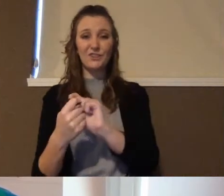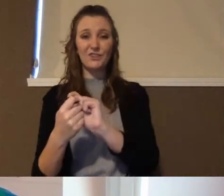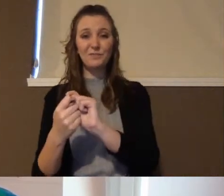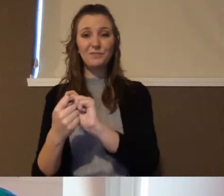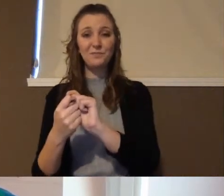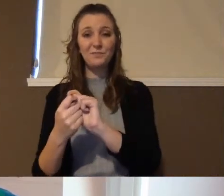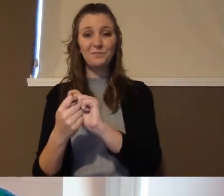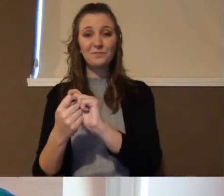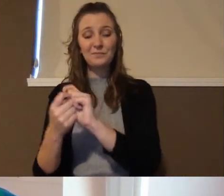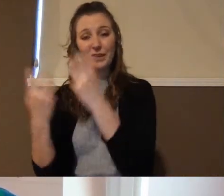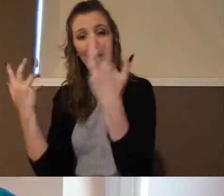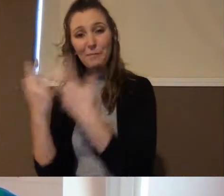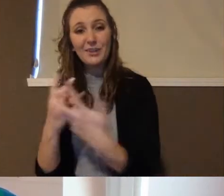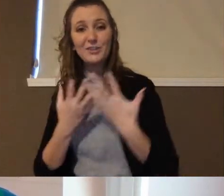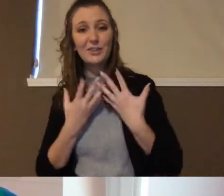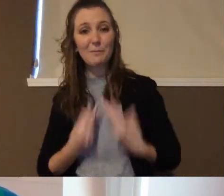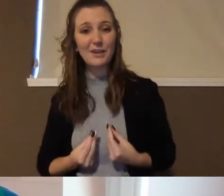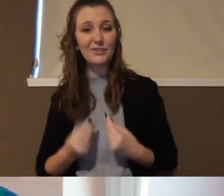of Jesus.